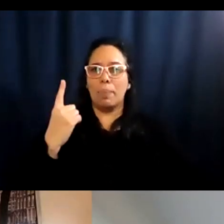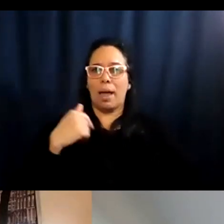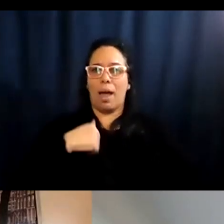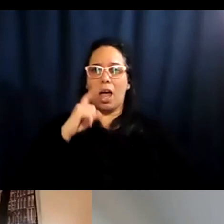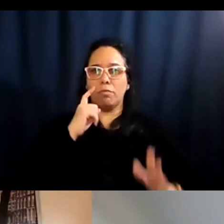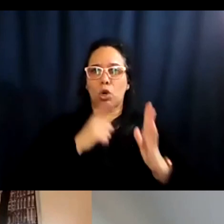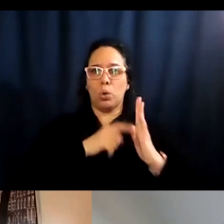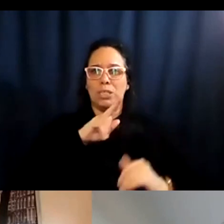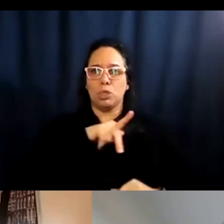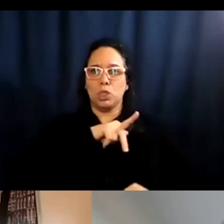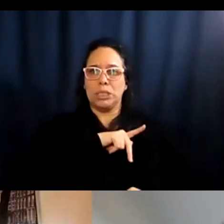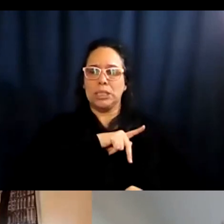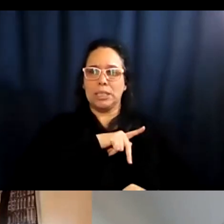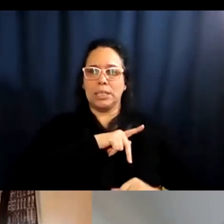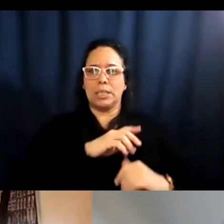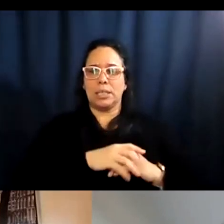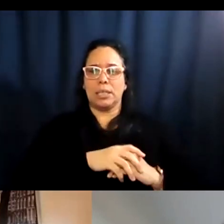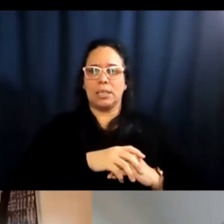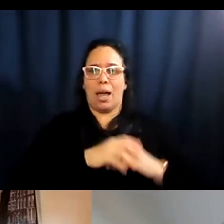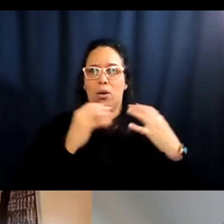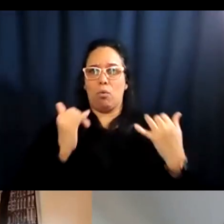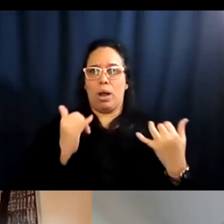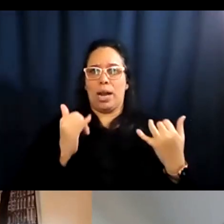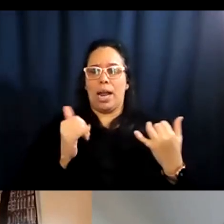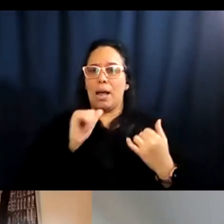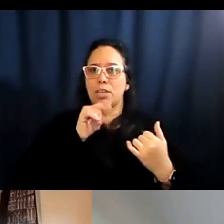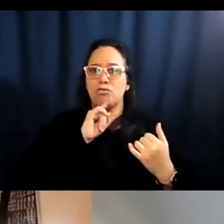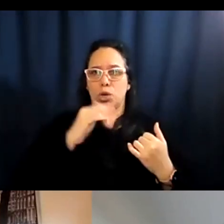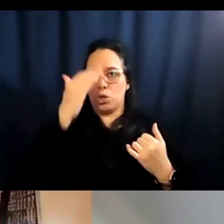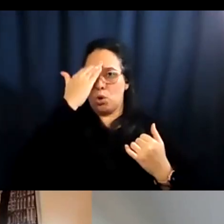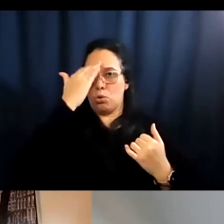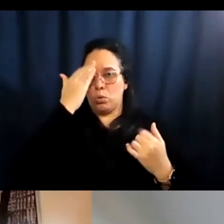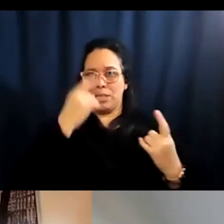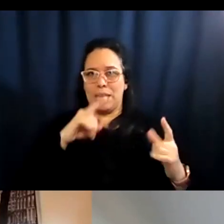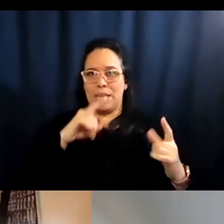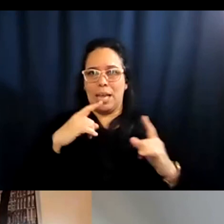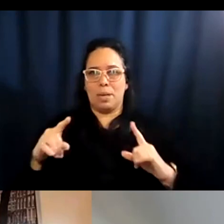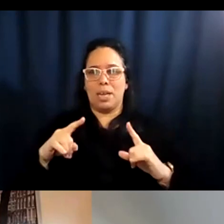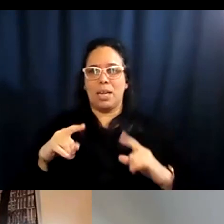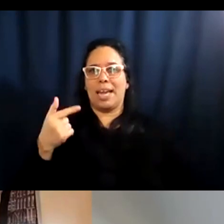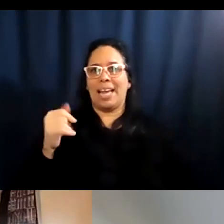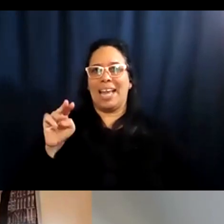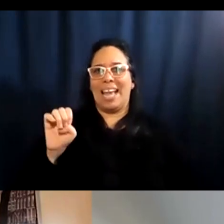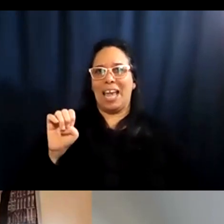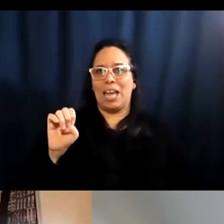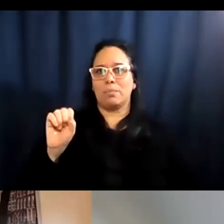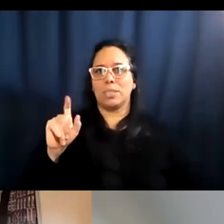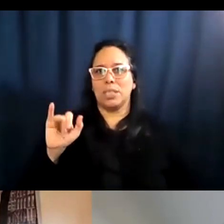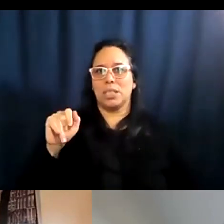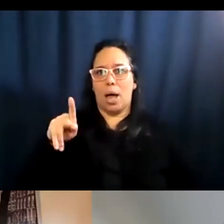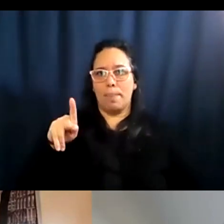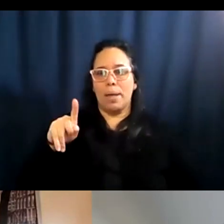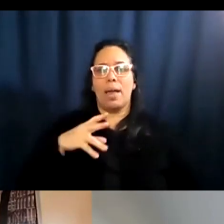an observation is just right now with, I'm not sure if everyone knows what's happening with like GameStop and Reddit, how communities are being able to